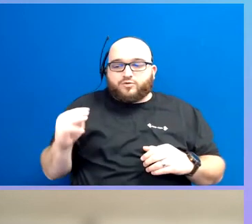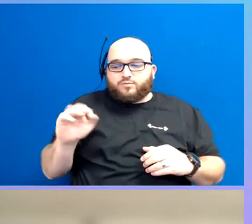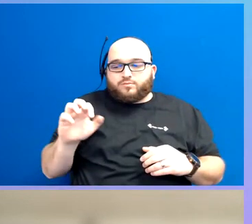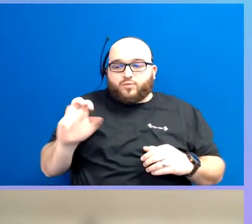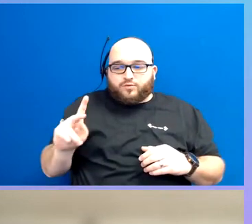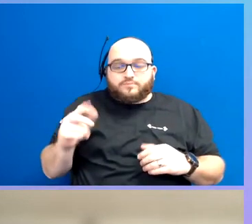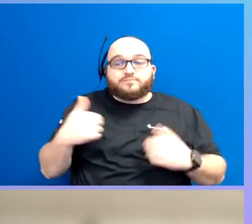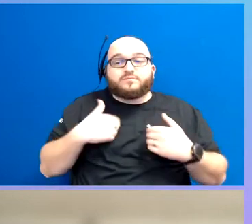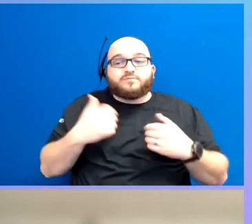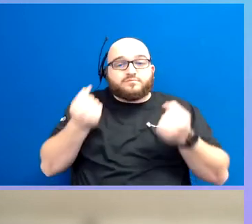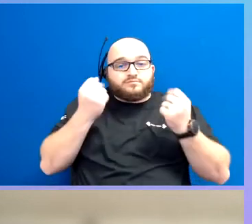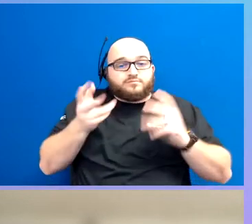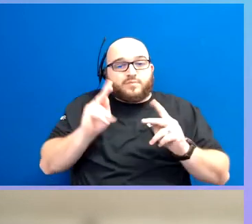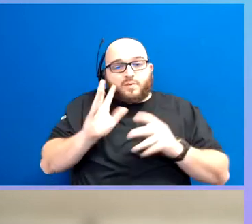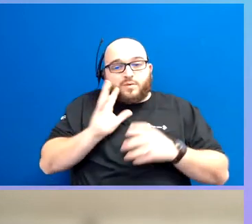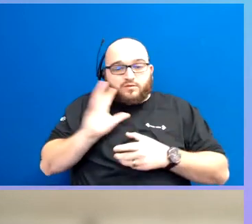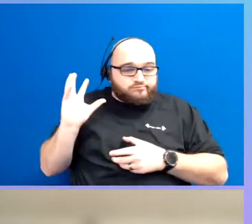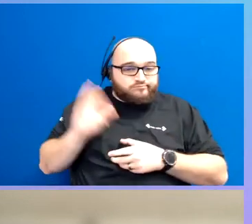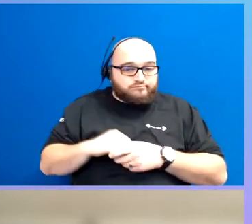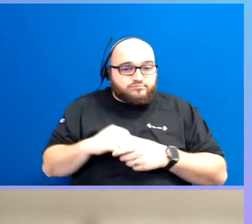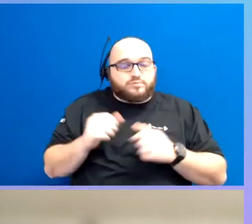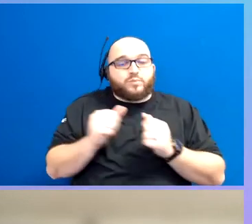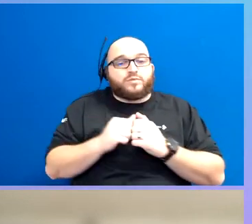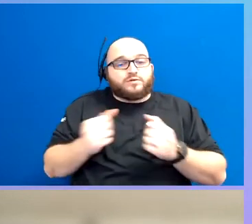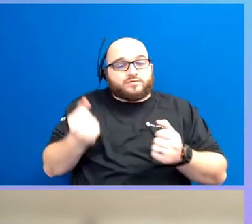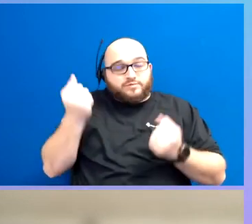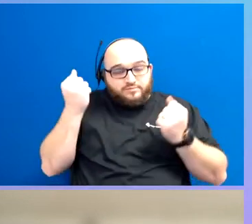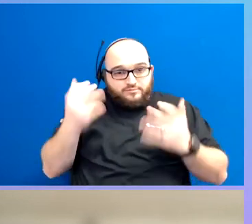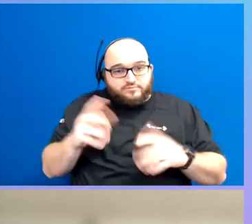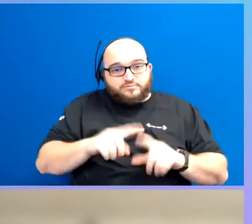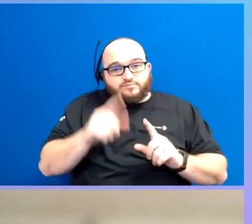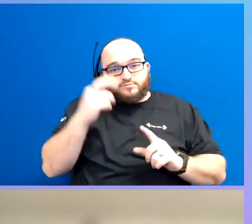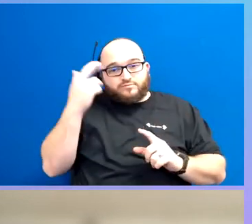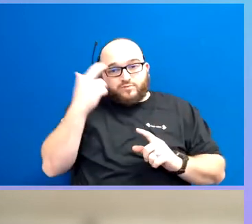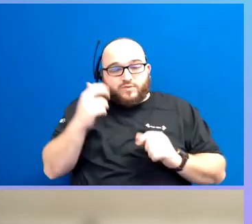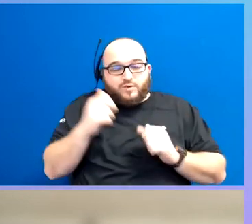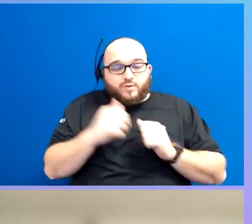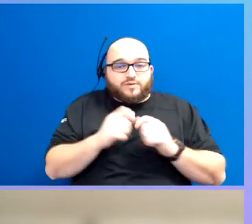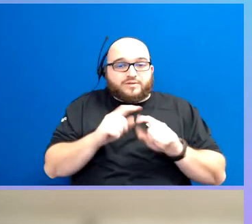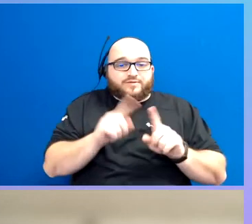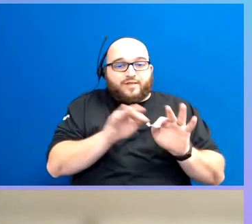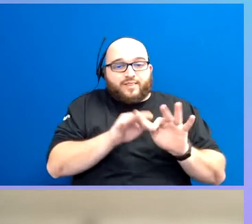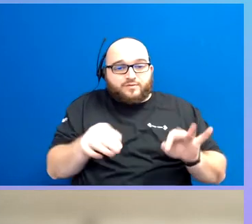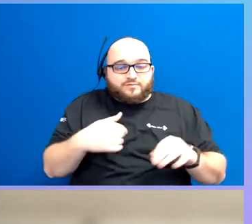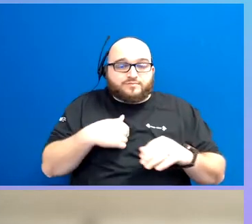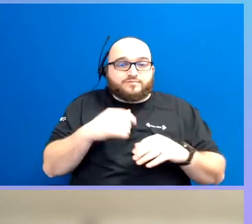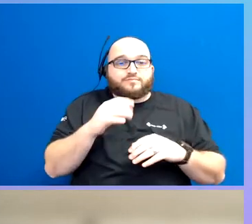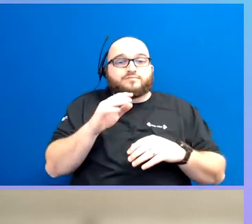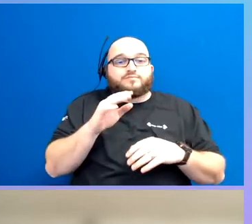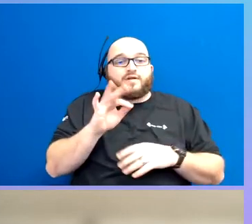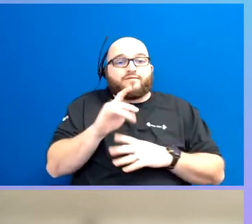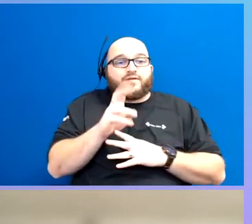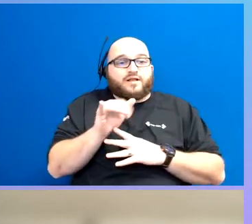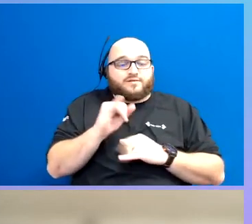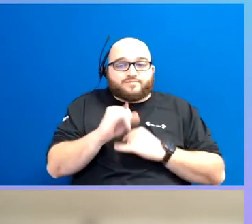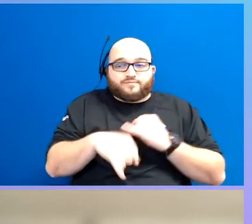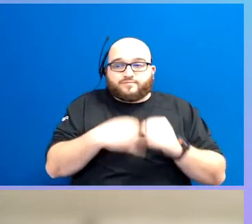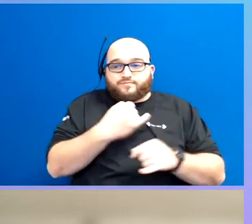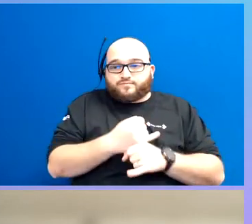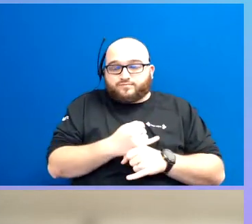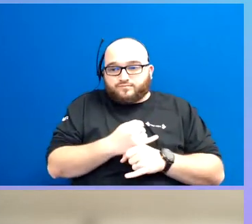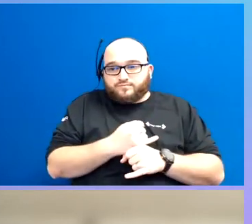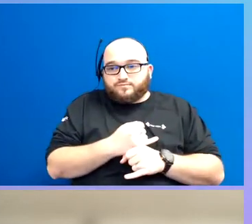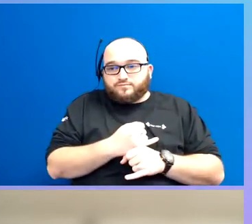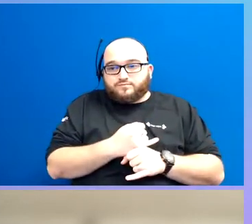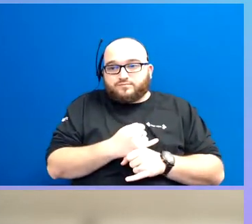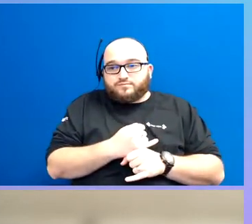stakeholders across multiple regions, different languages. So, Fidelity International. So just to be clear here, work for